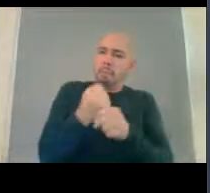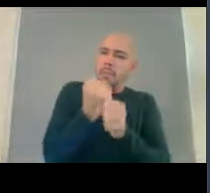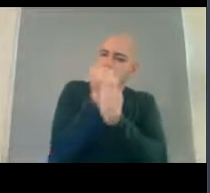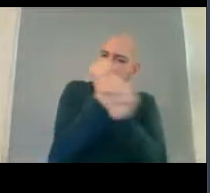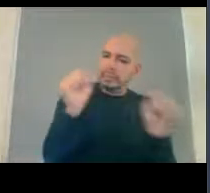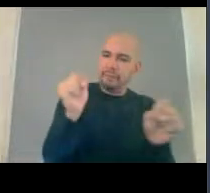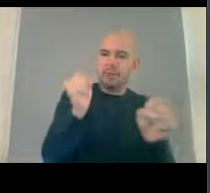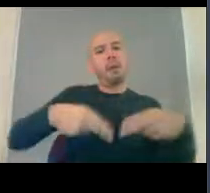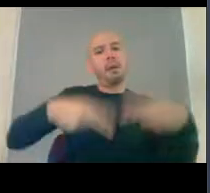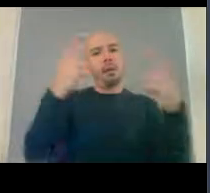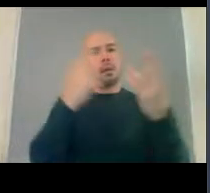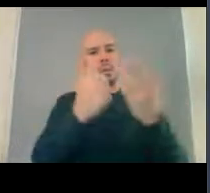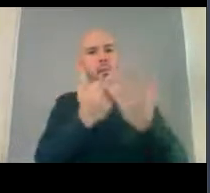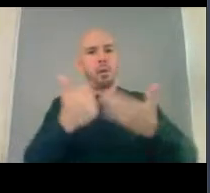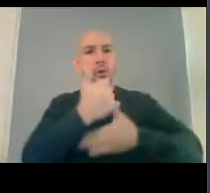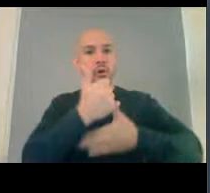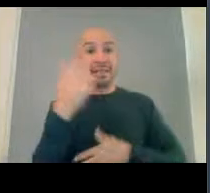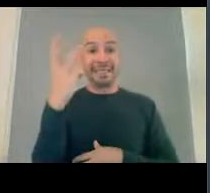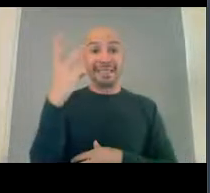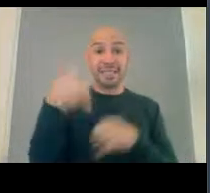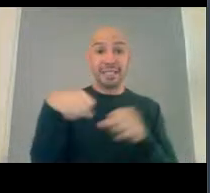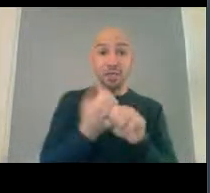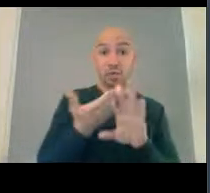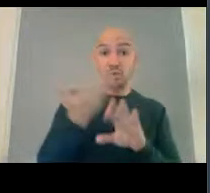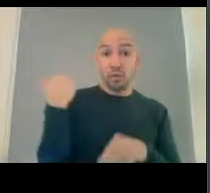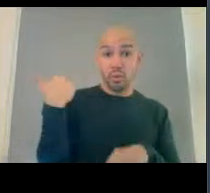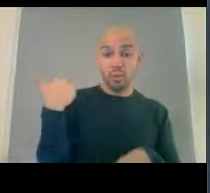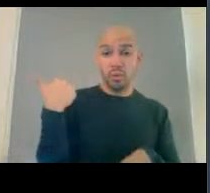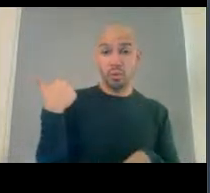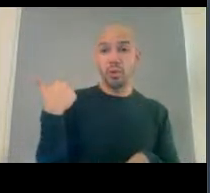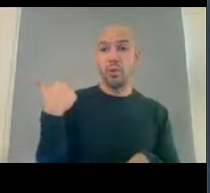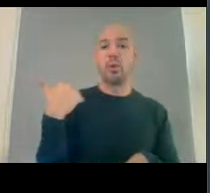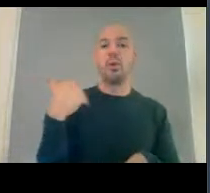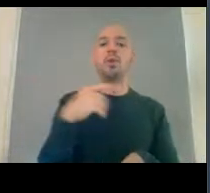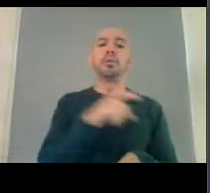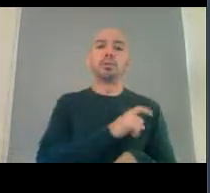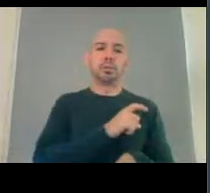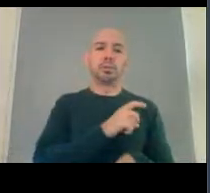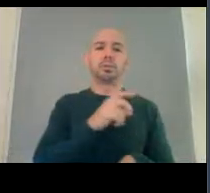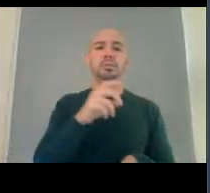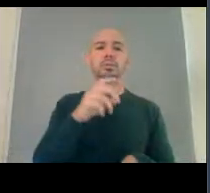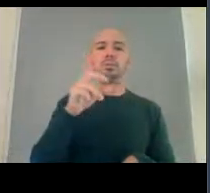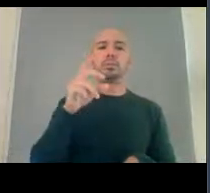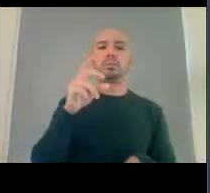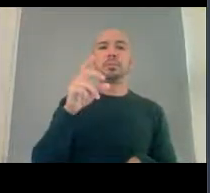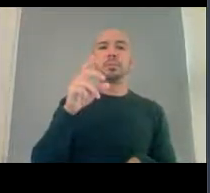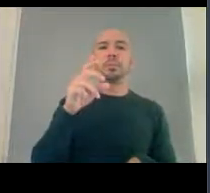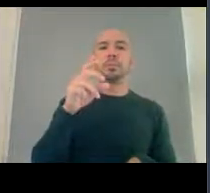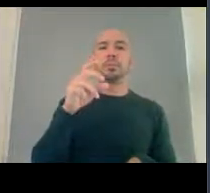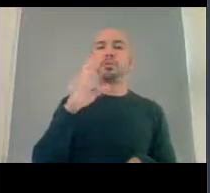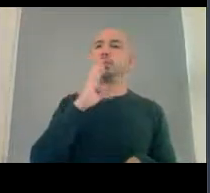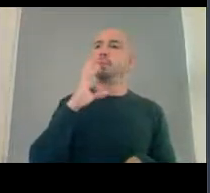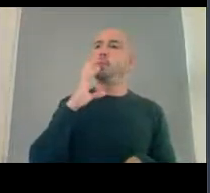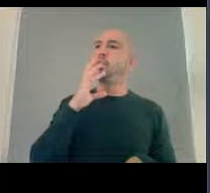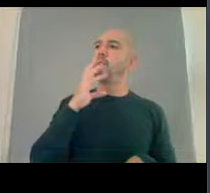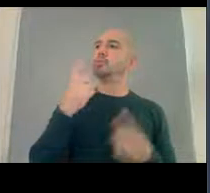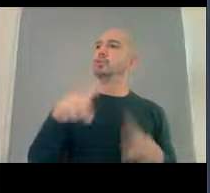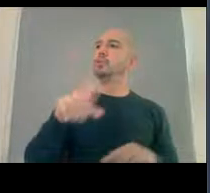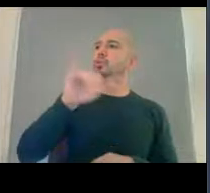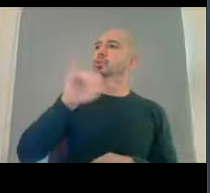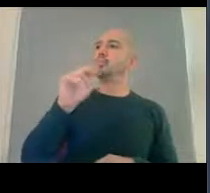shifting gears when uh secretary uma shotgun spoke at the last commission meeting on june 29th we were on the